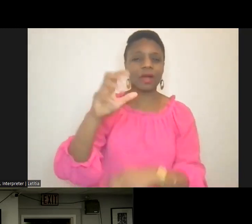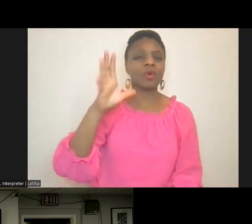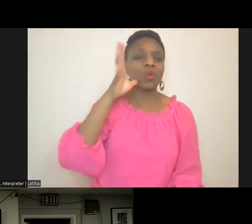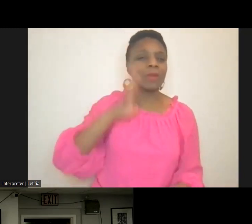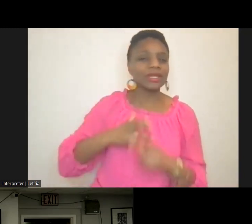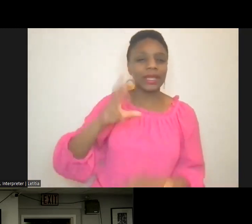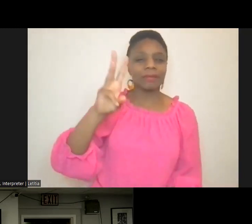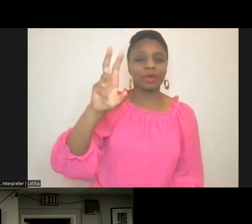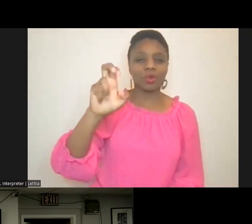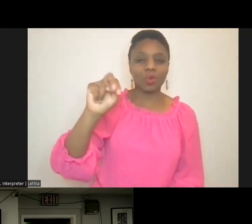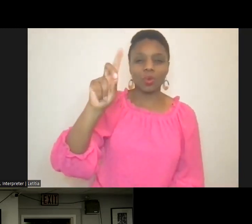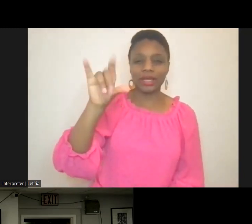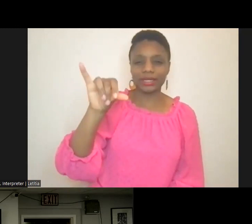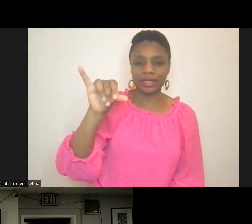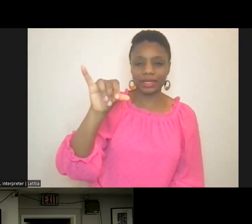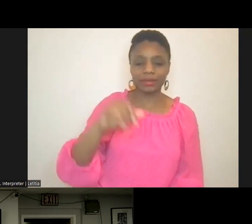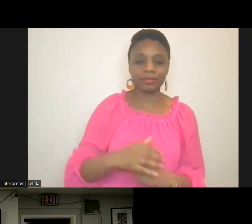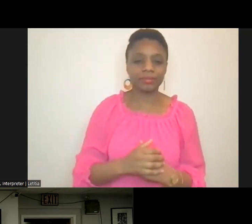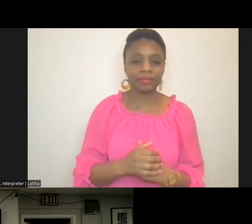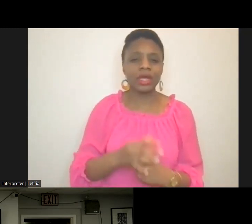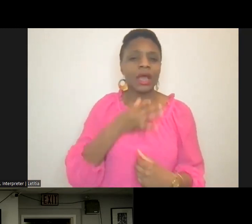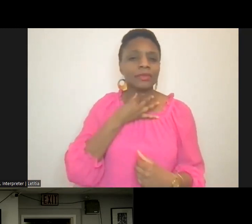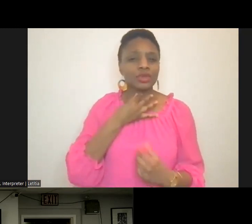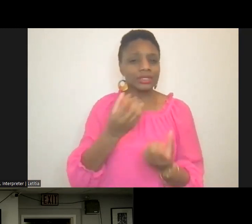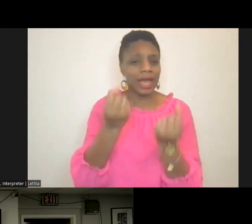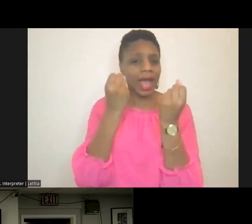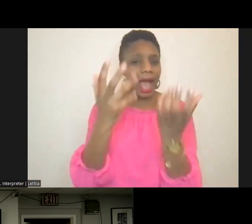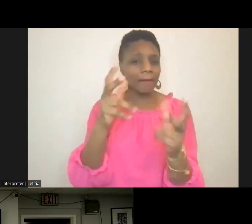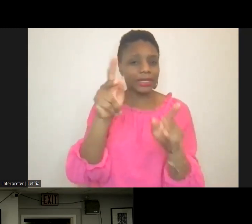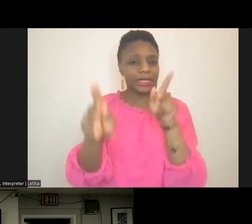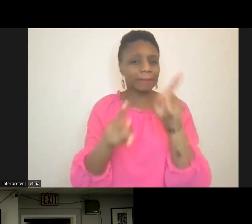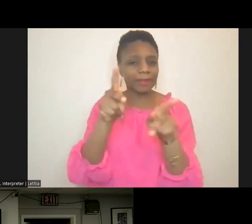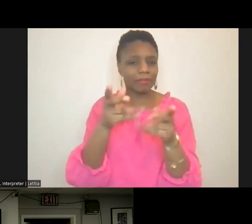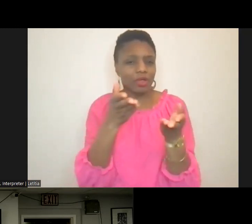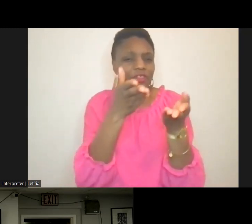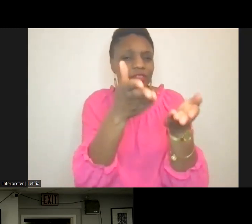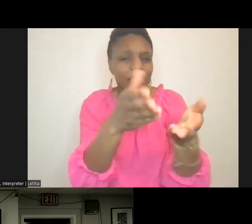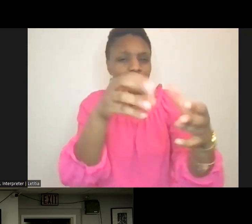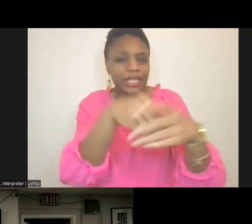who asked, may we ask roughly how many people are in attendance in person?